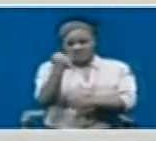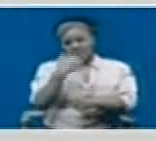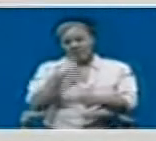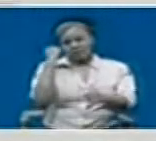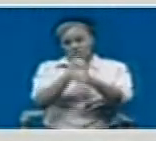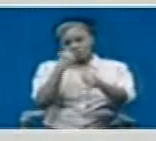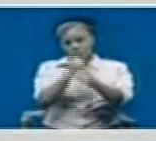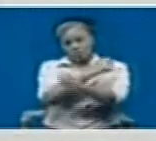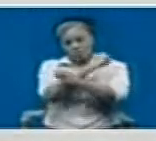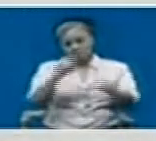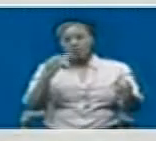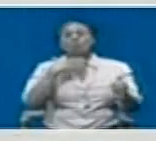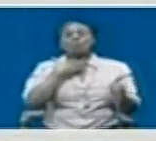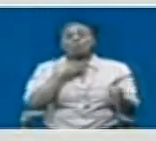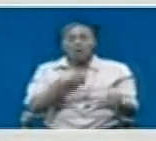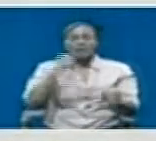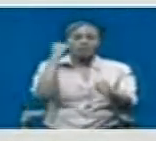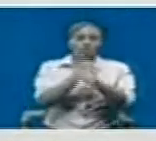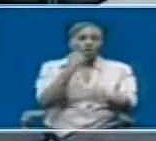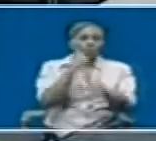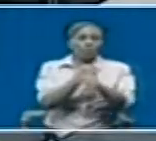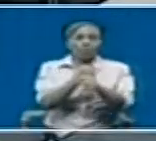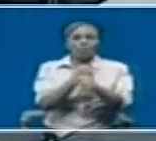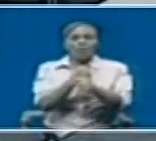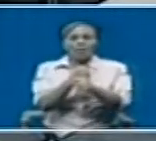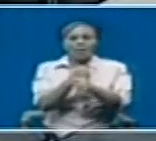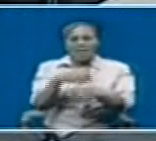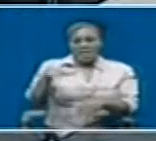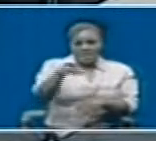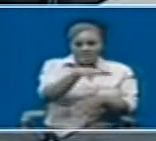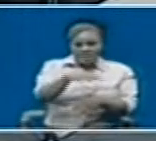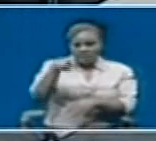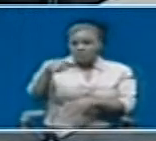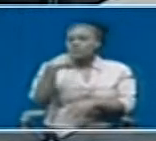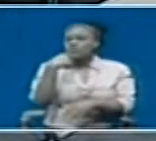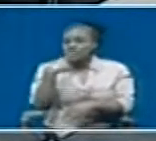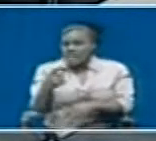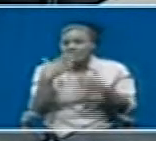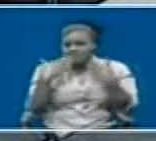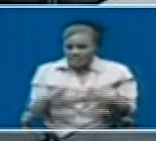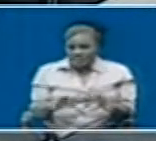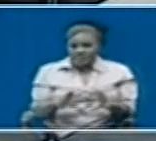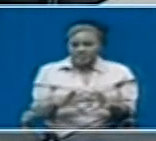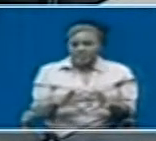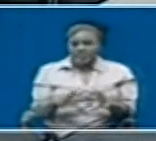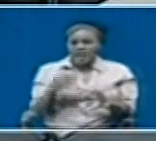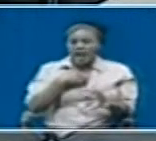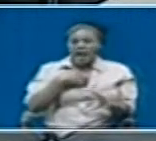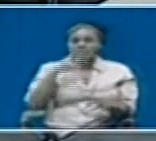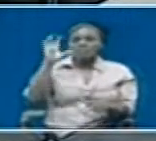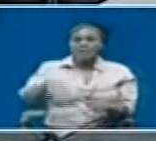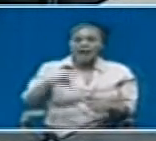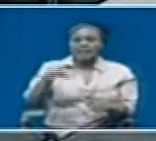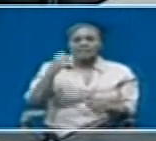are seeking jobs in markets, or can I say in areas which we have defined as most marketable. Yes.